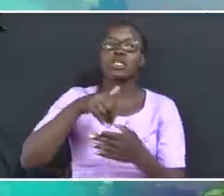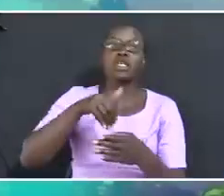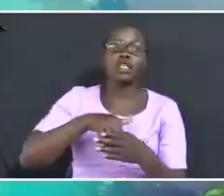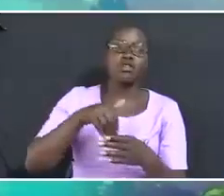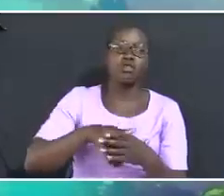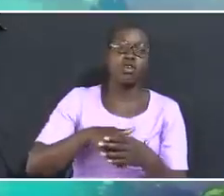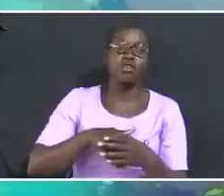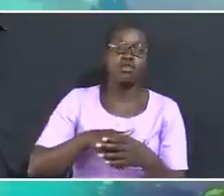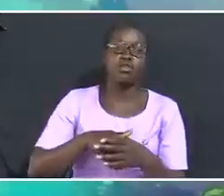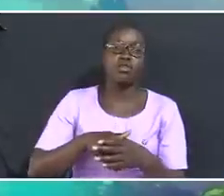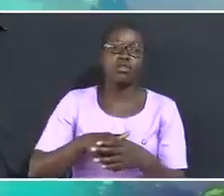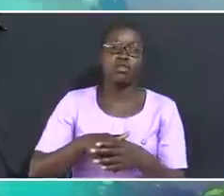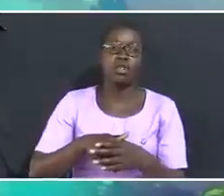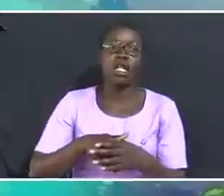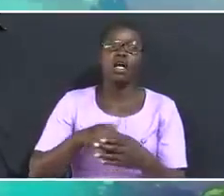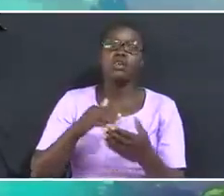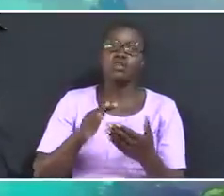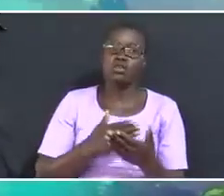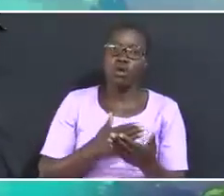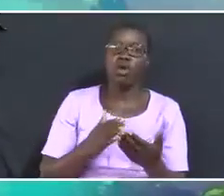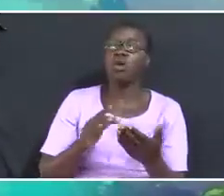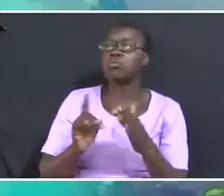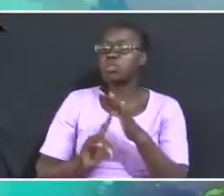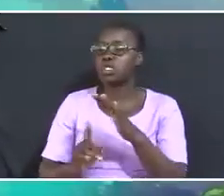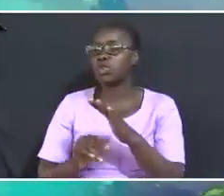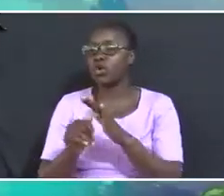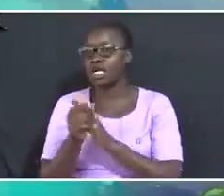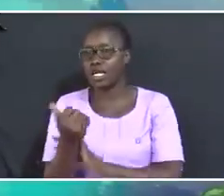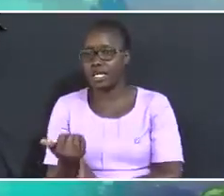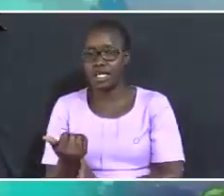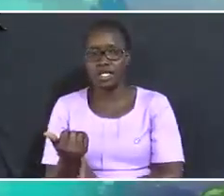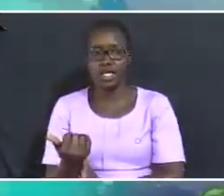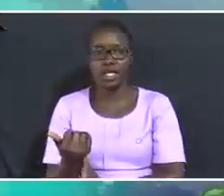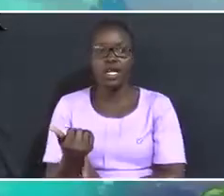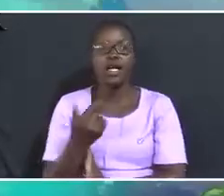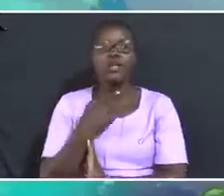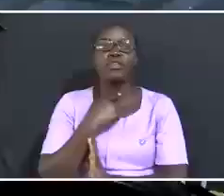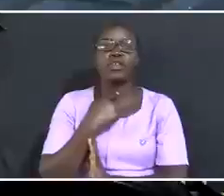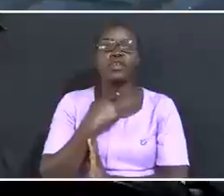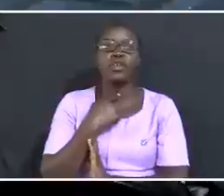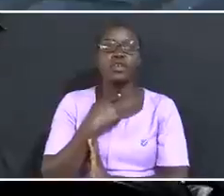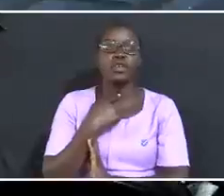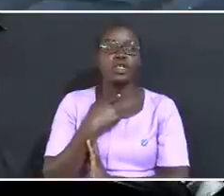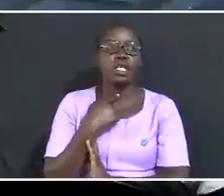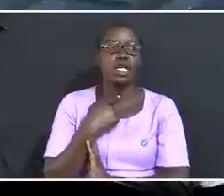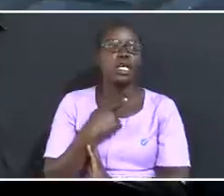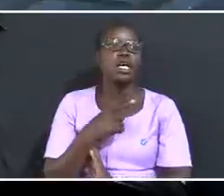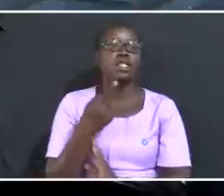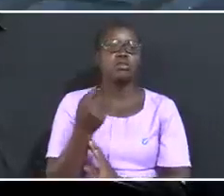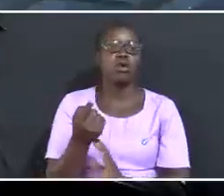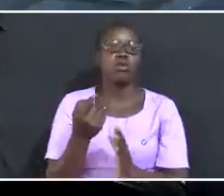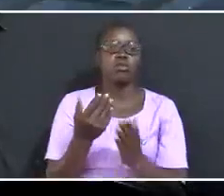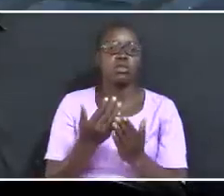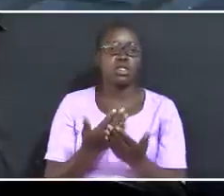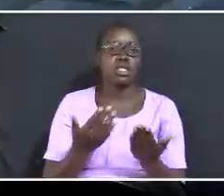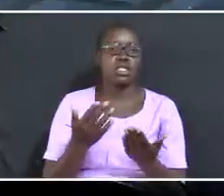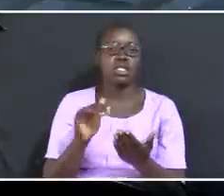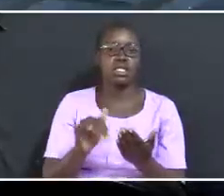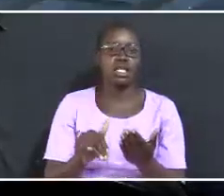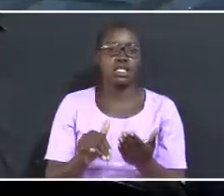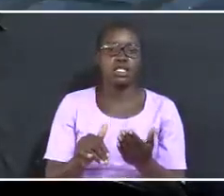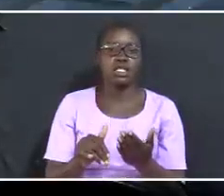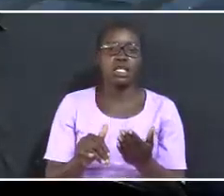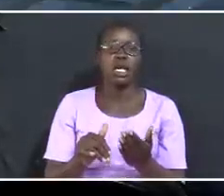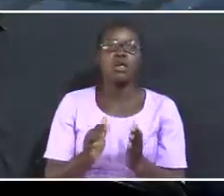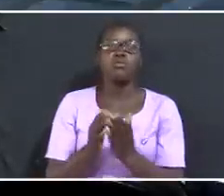one form of ministry or another. Even the union has prepared a very small booklet that should be brought